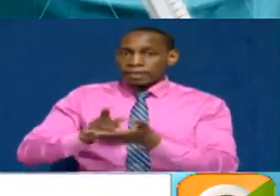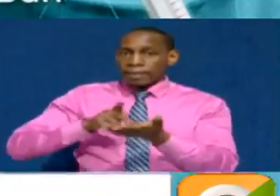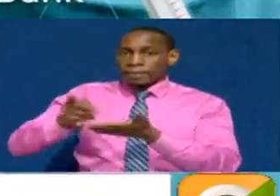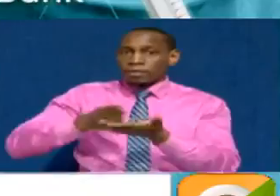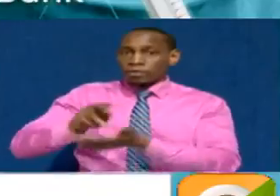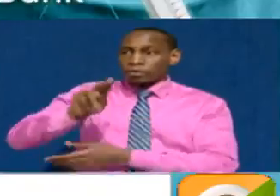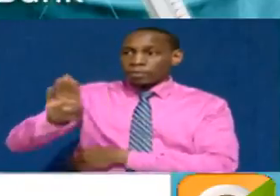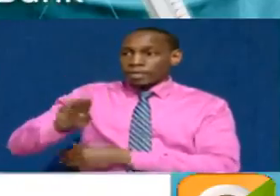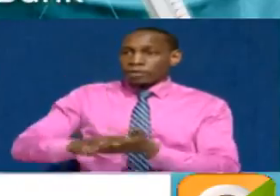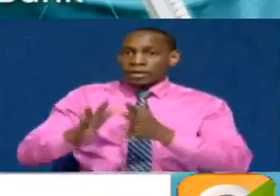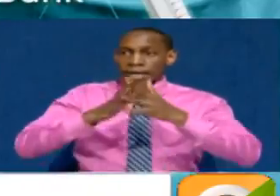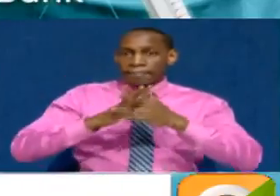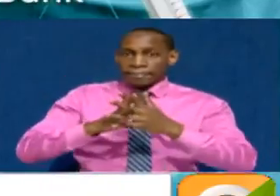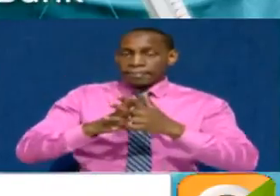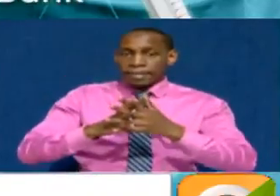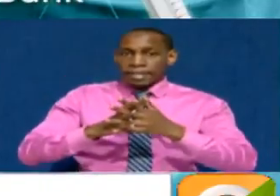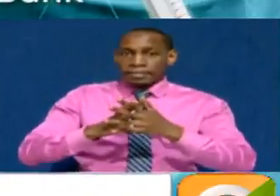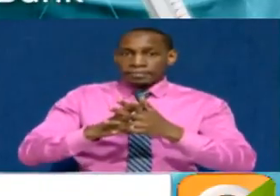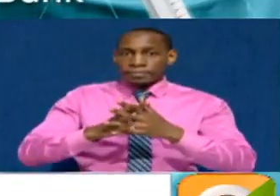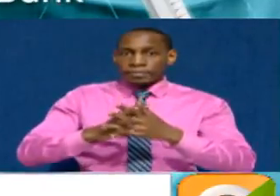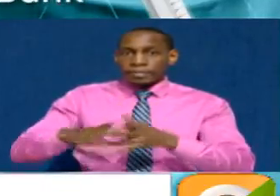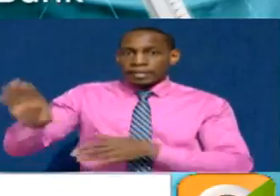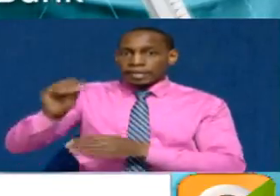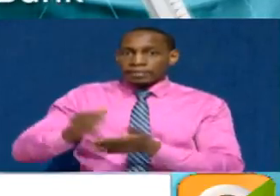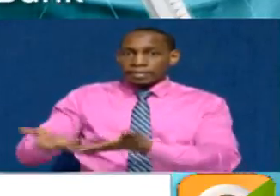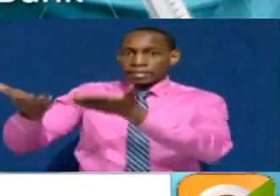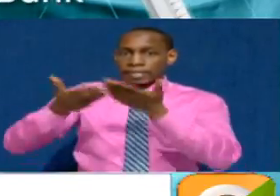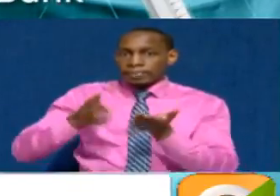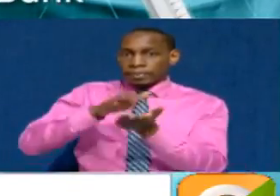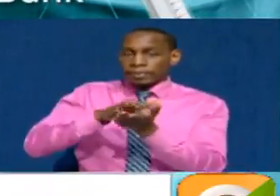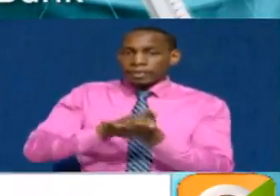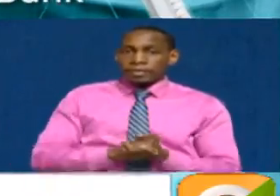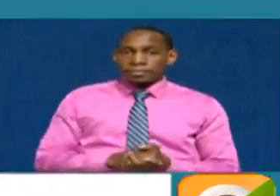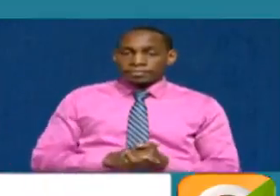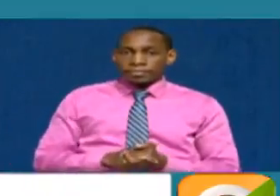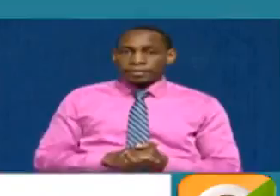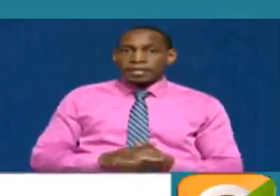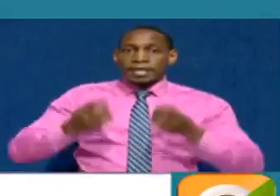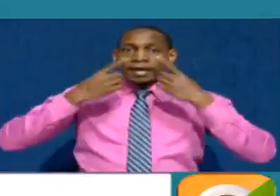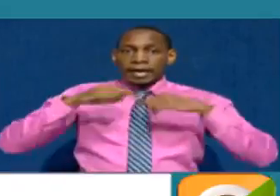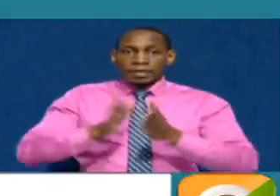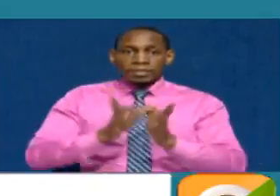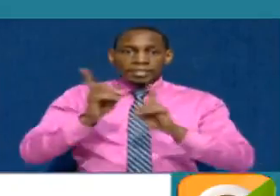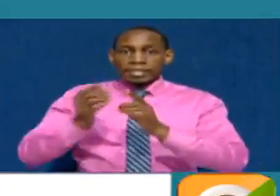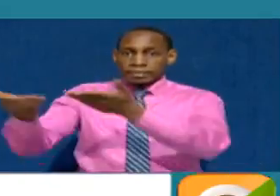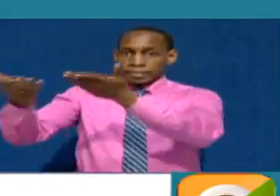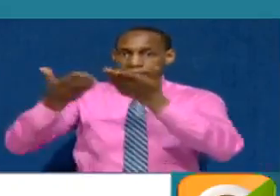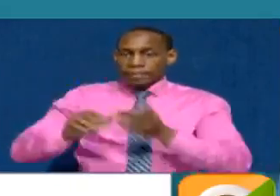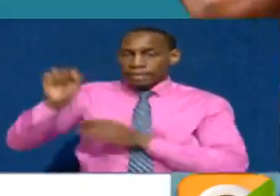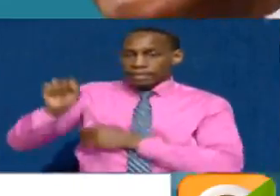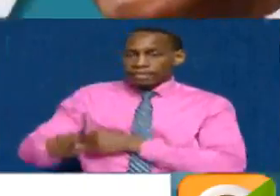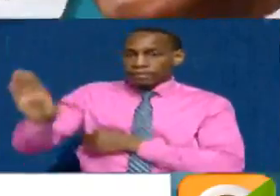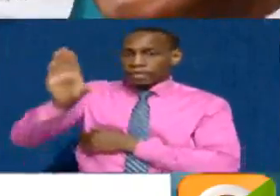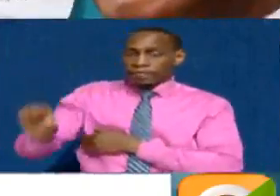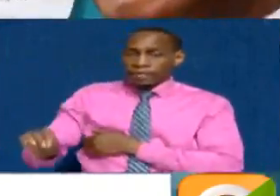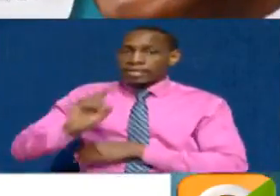by a $2 billion facility by the African Export-Import Bank, Afreximbank. Announcing the dates of the shipment, South African